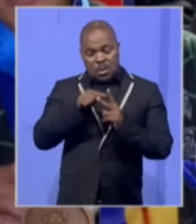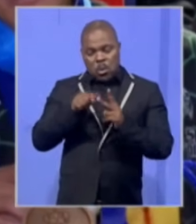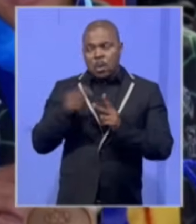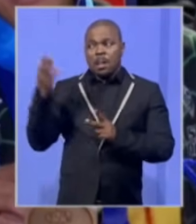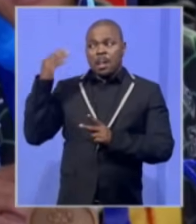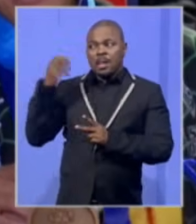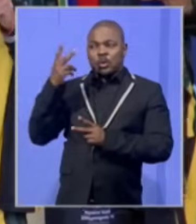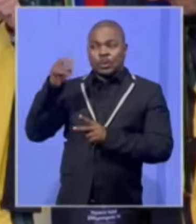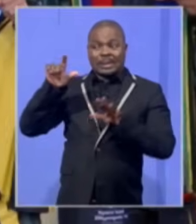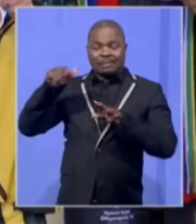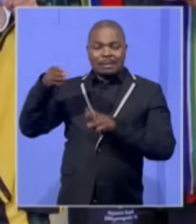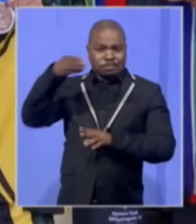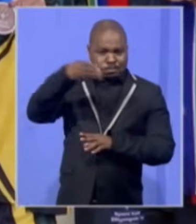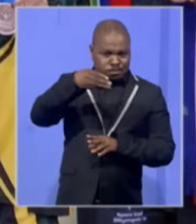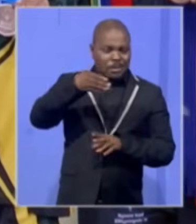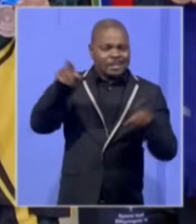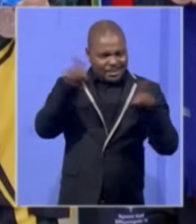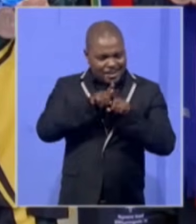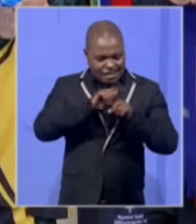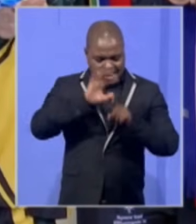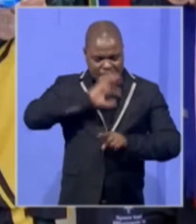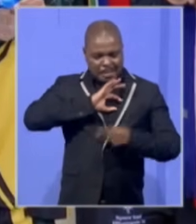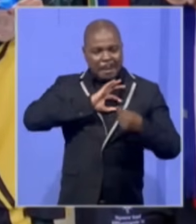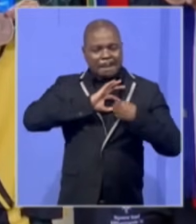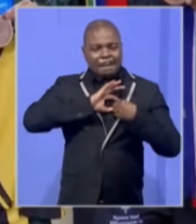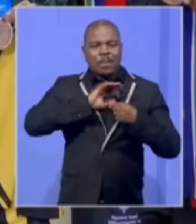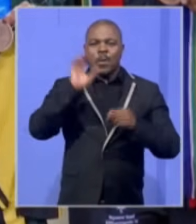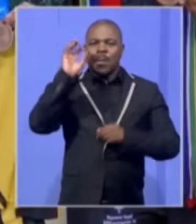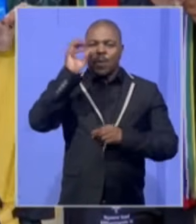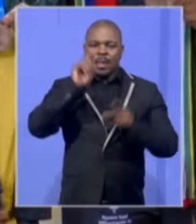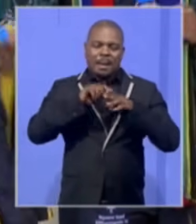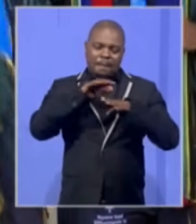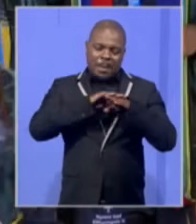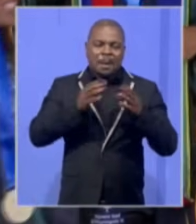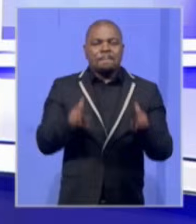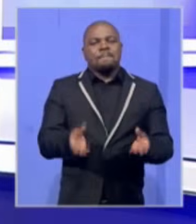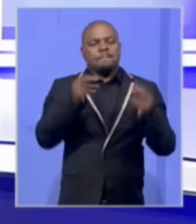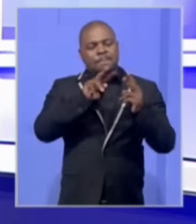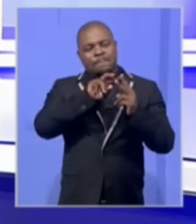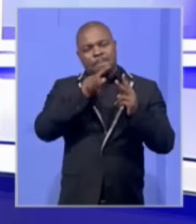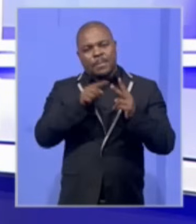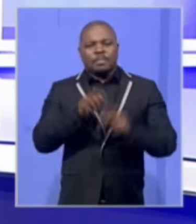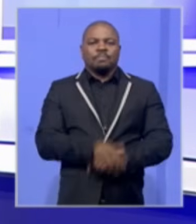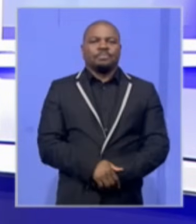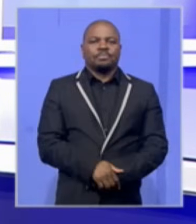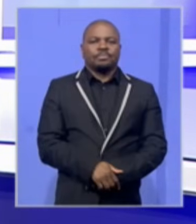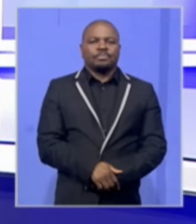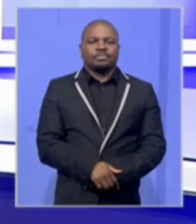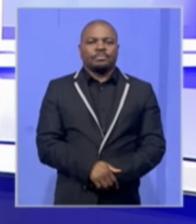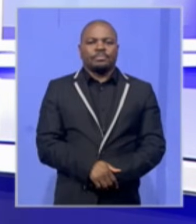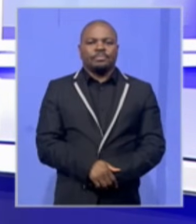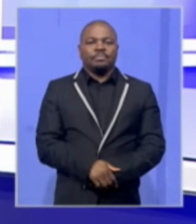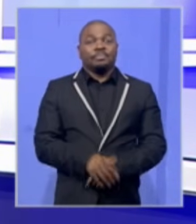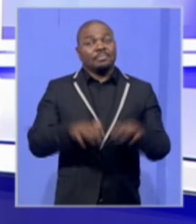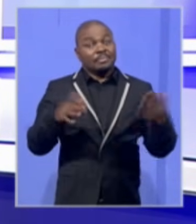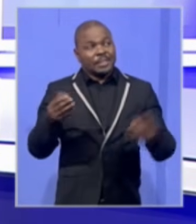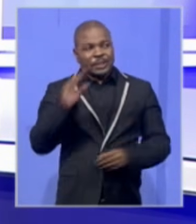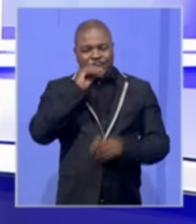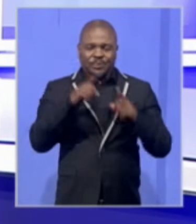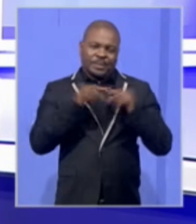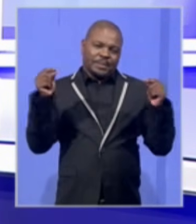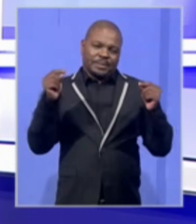mo metshamekong eno le bone ba ikgapetse dimetale tsa gauta le bronze ka tetelano mo figure skate. Motwetso di ne di le